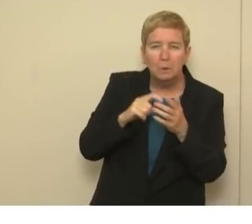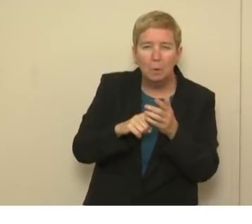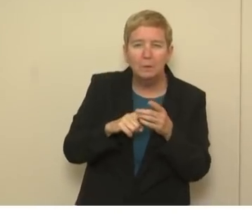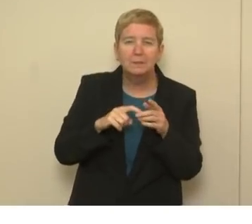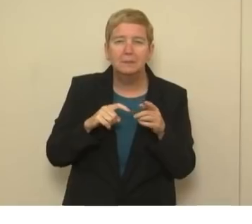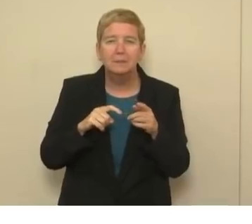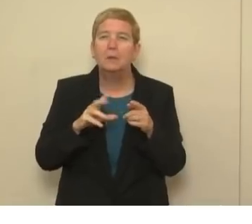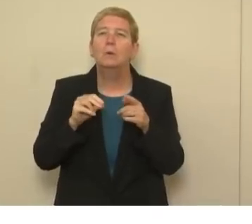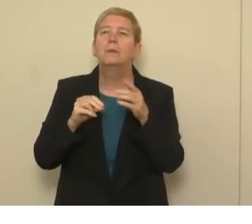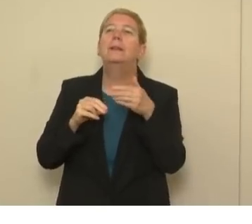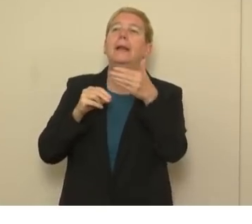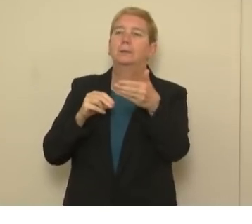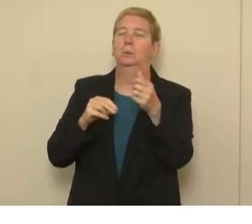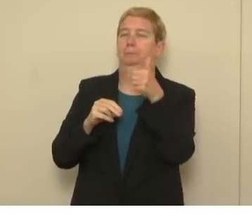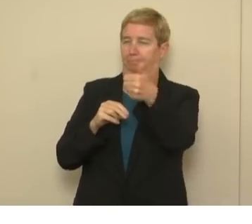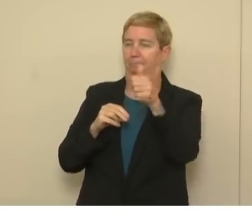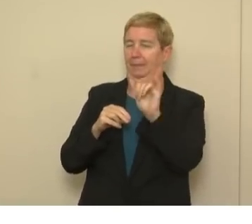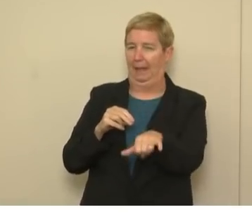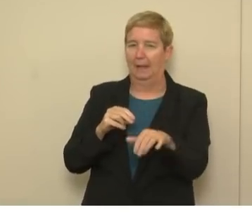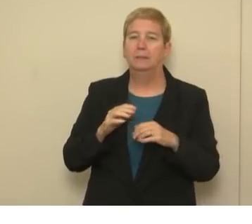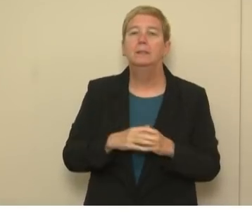go one more. There.